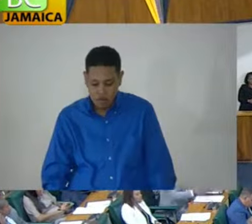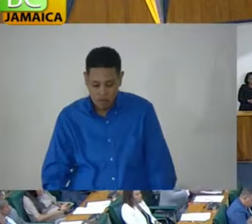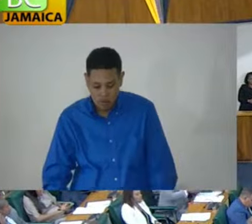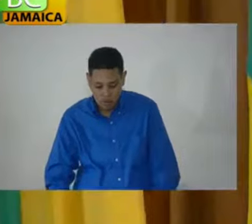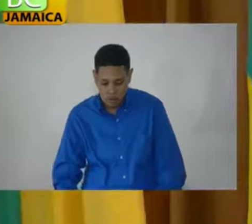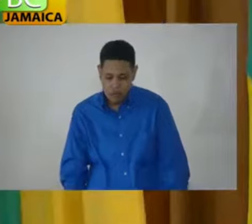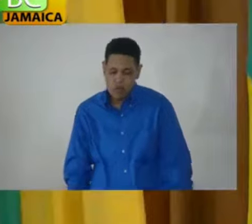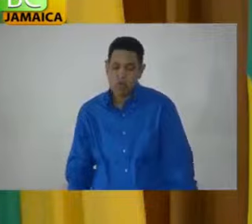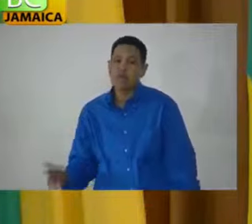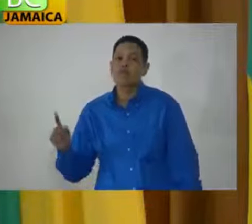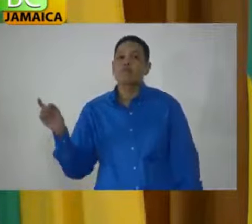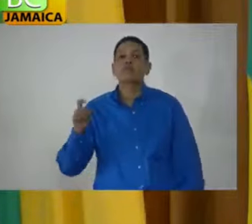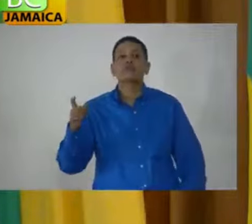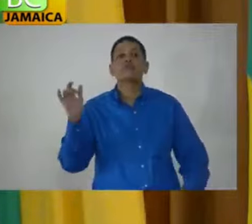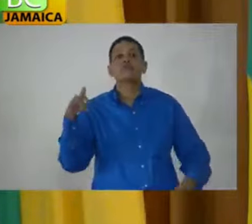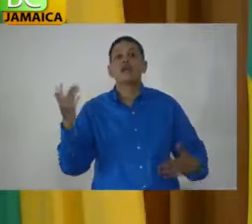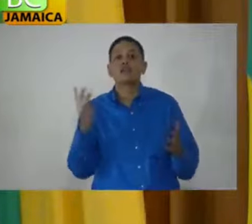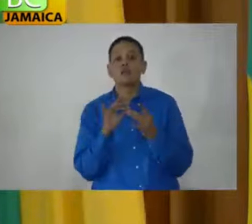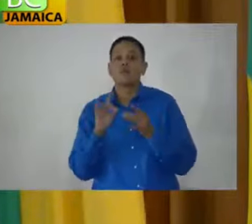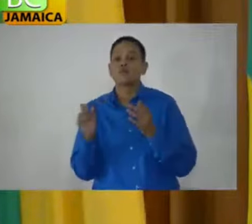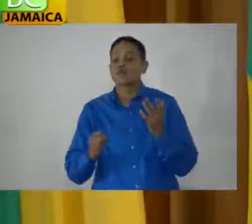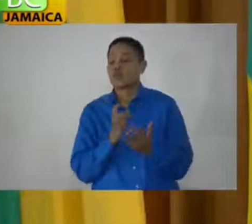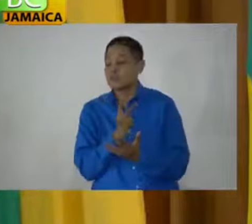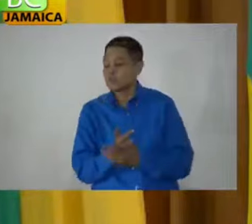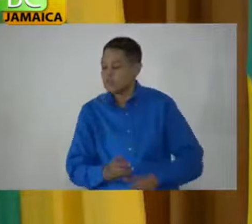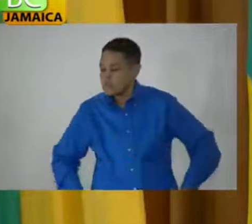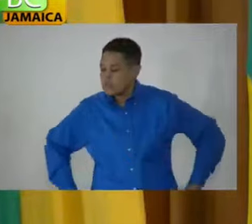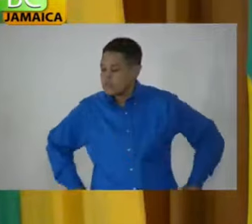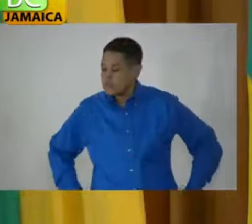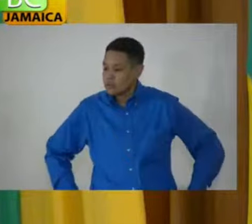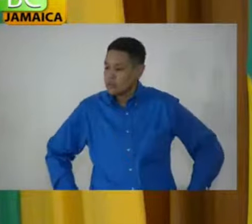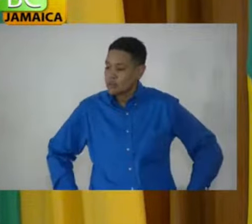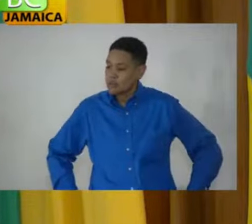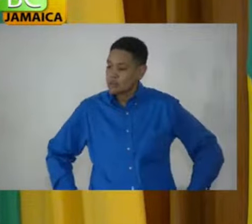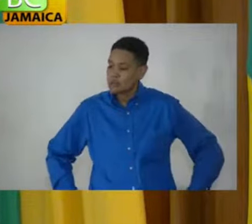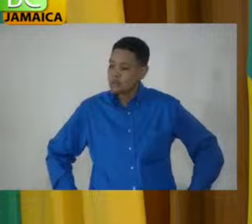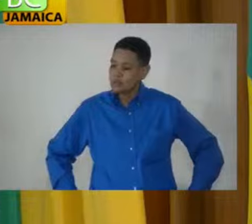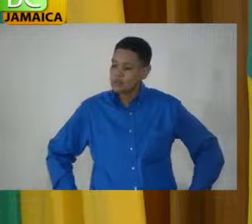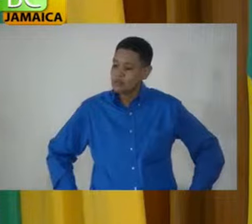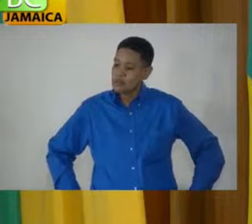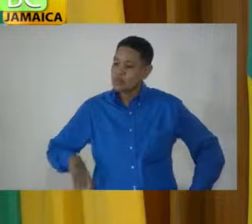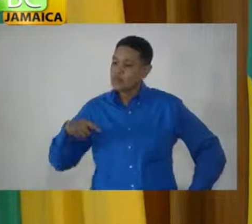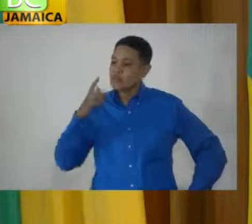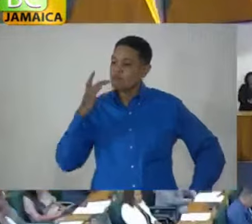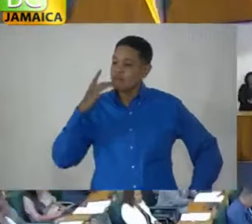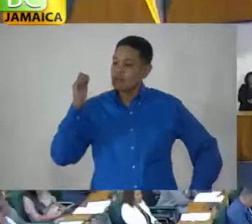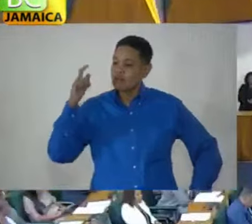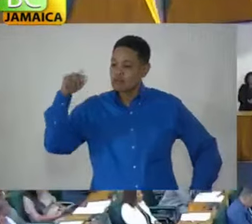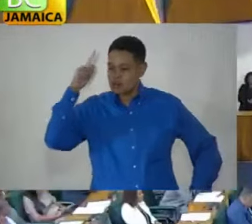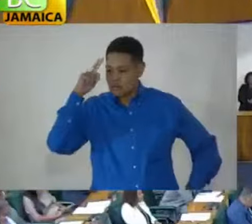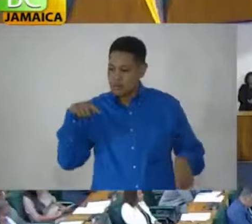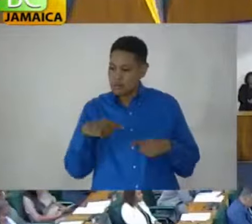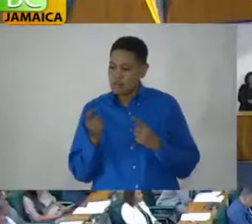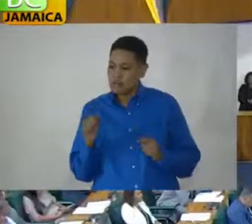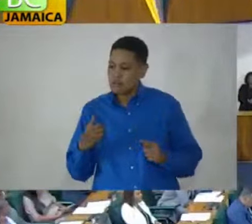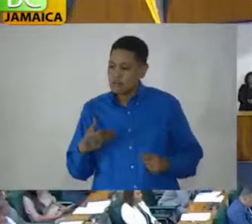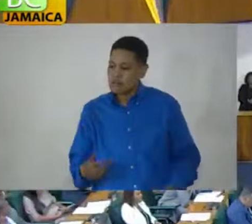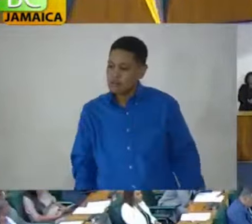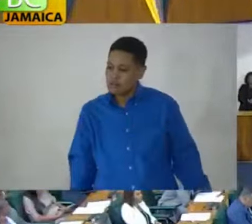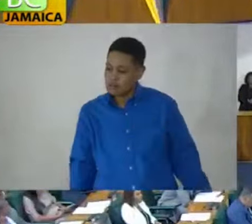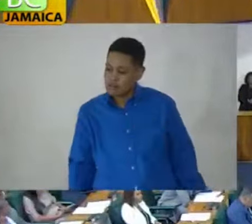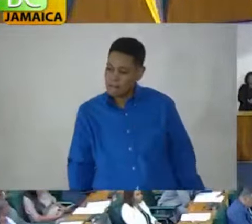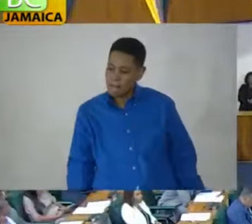House, the question is that the motion be approved. Those in favor? Those against?